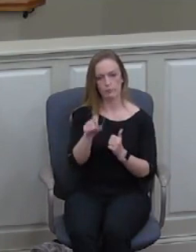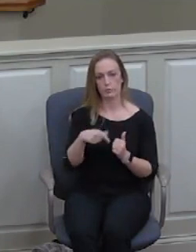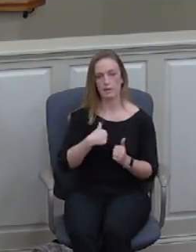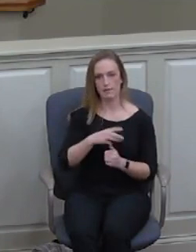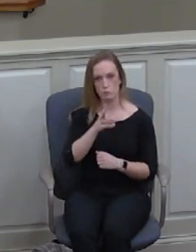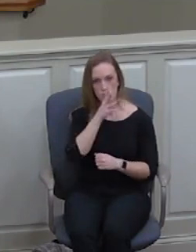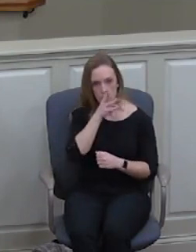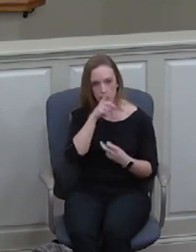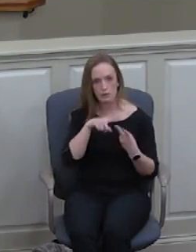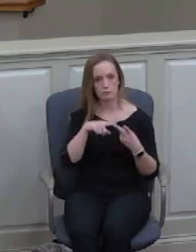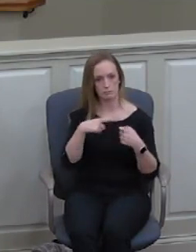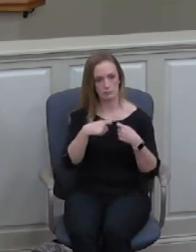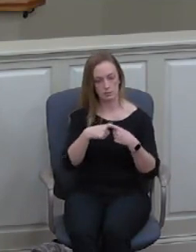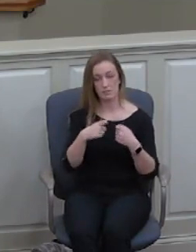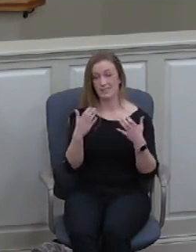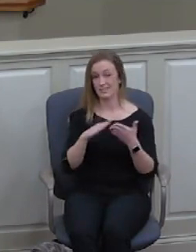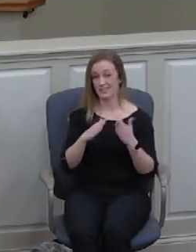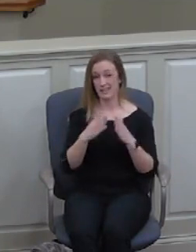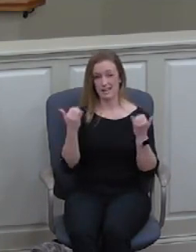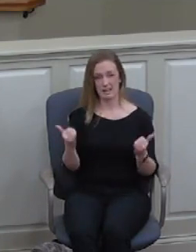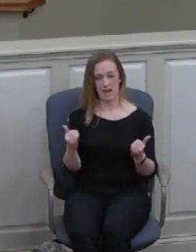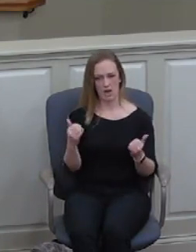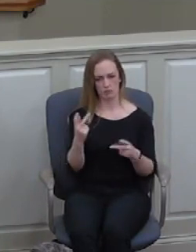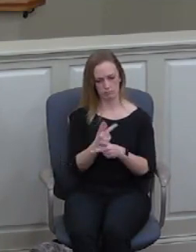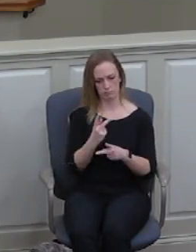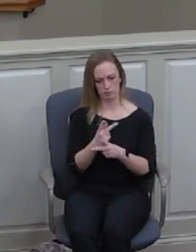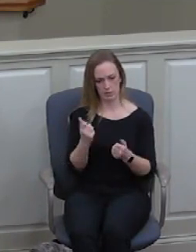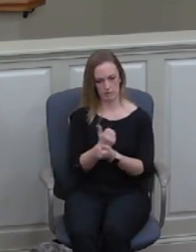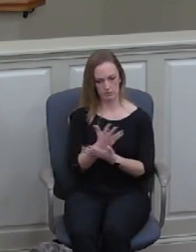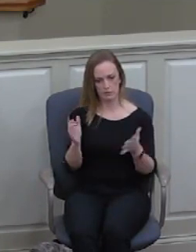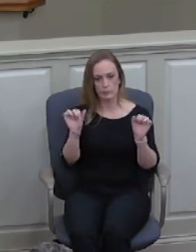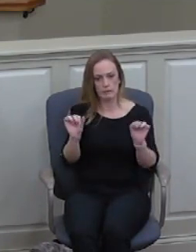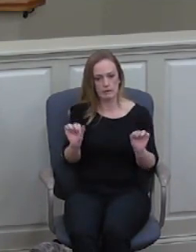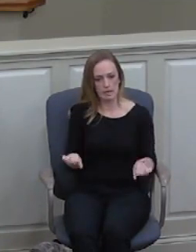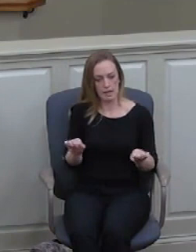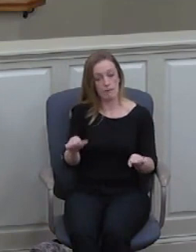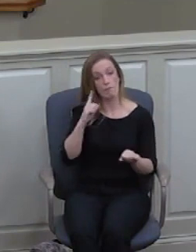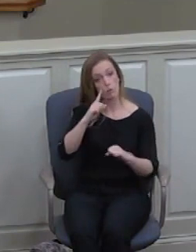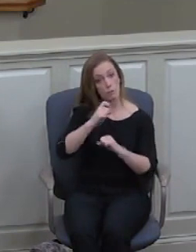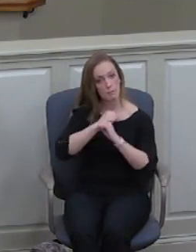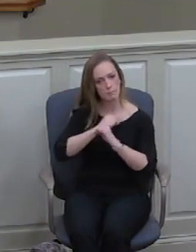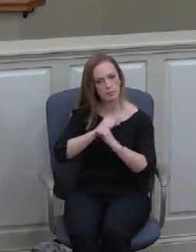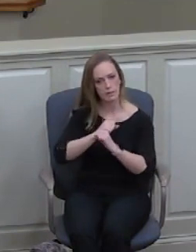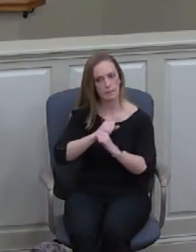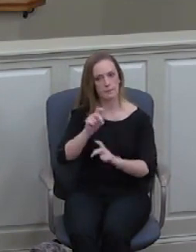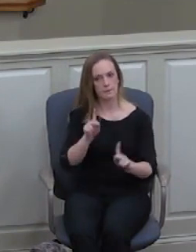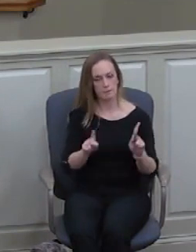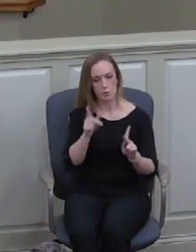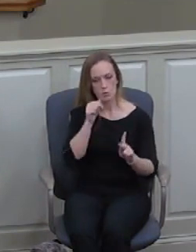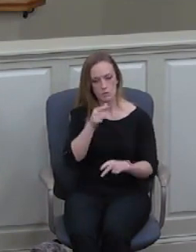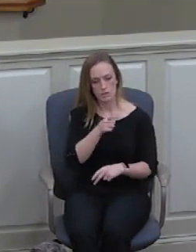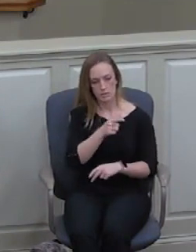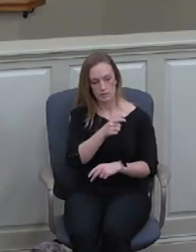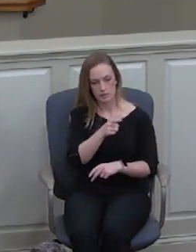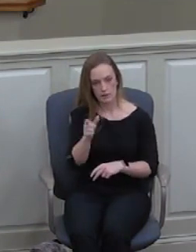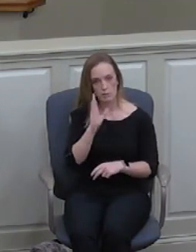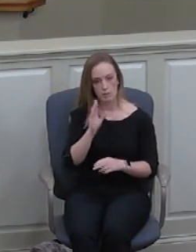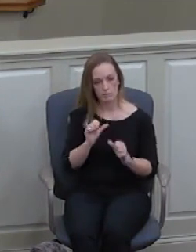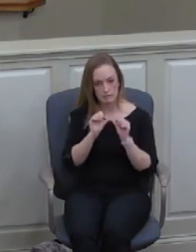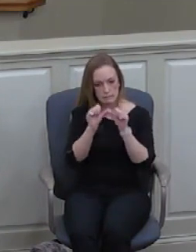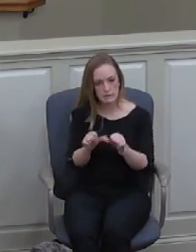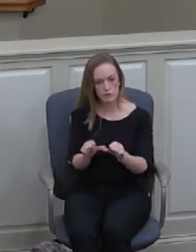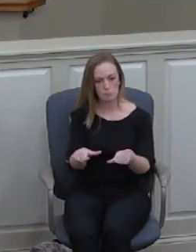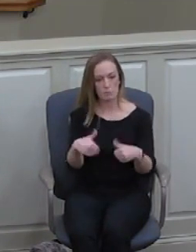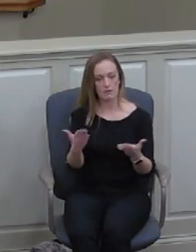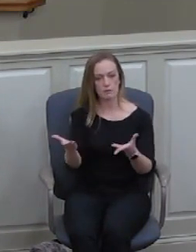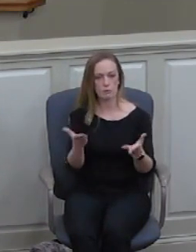is doing what it can in order to protect those that will continue providing service to